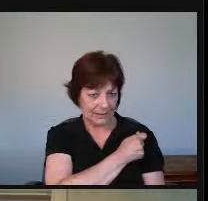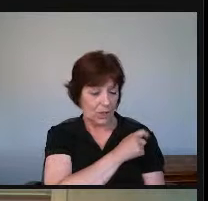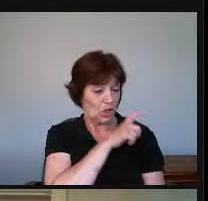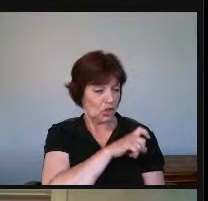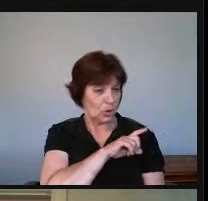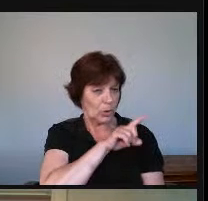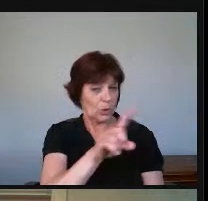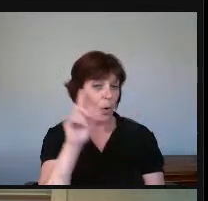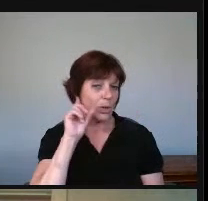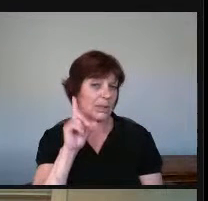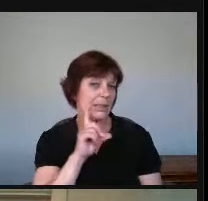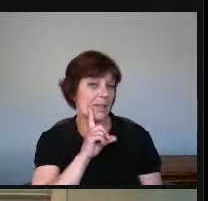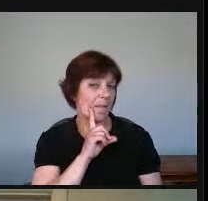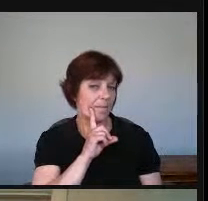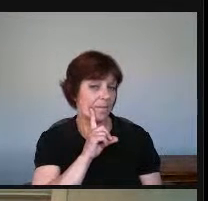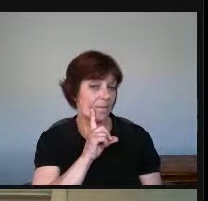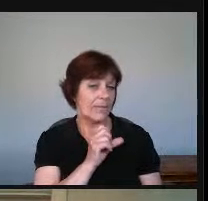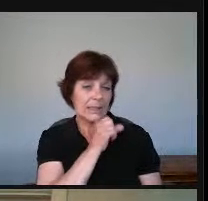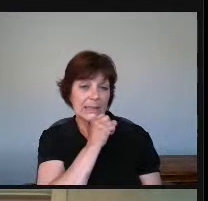Club?